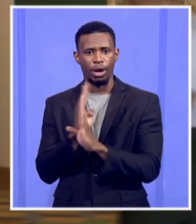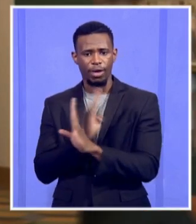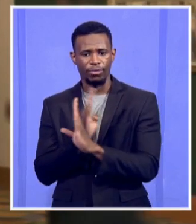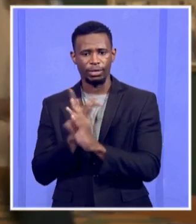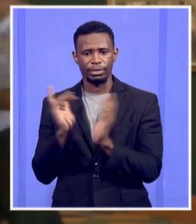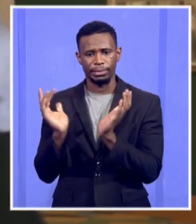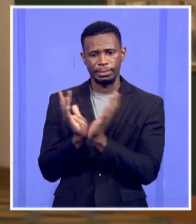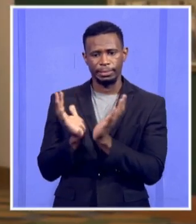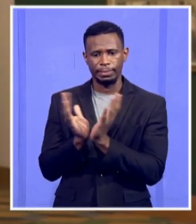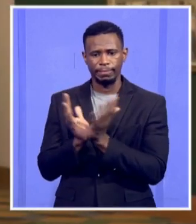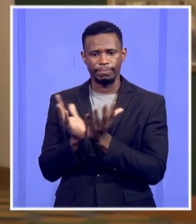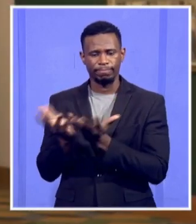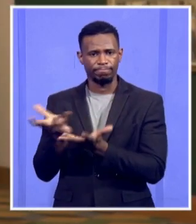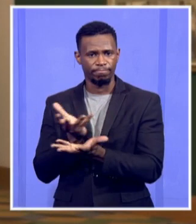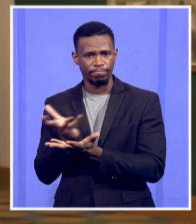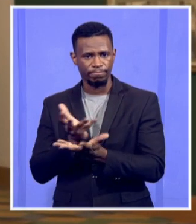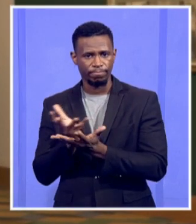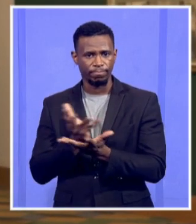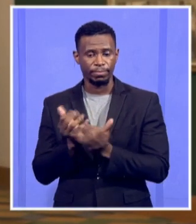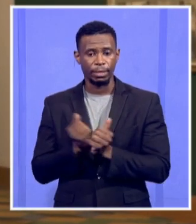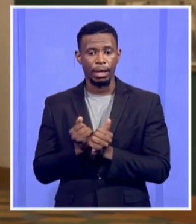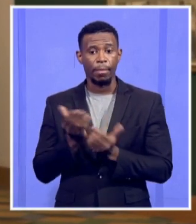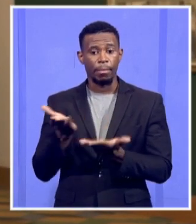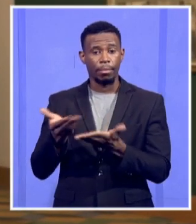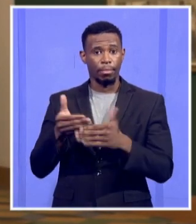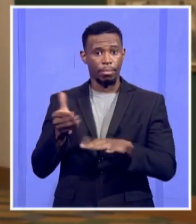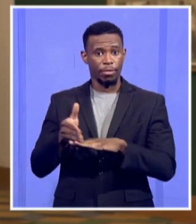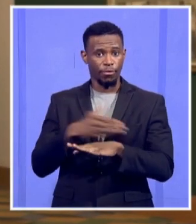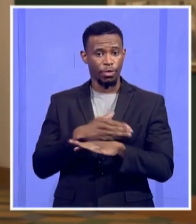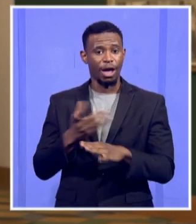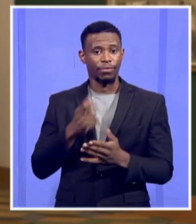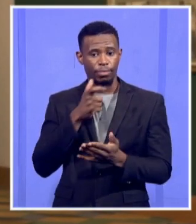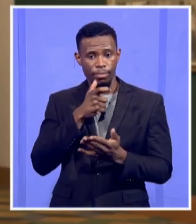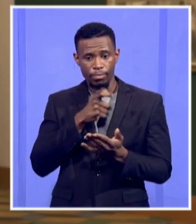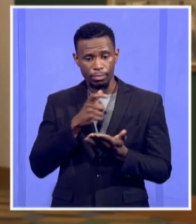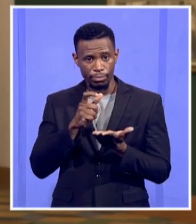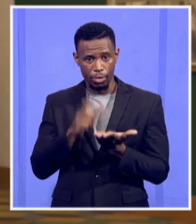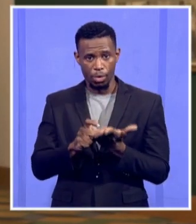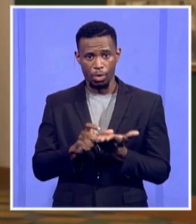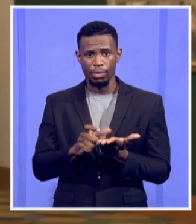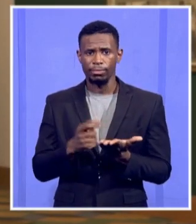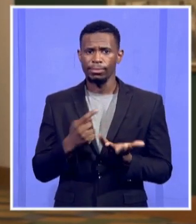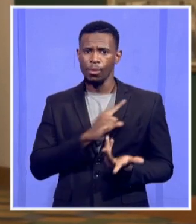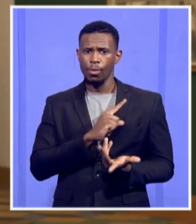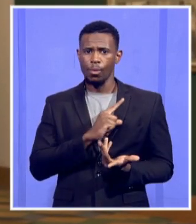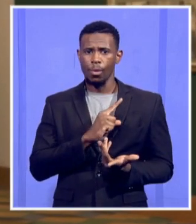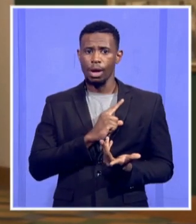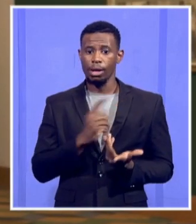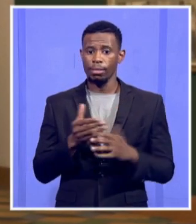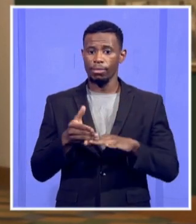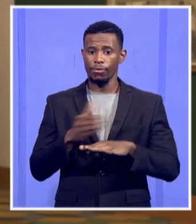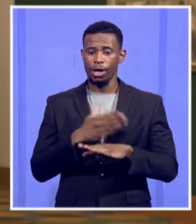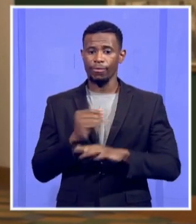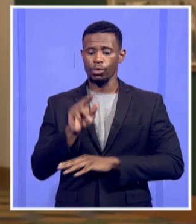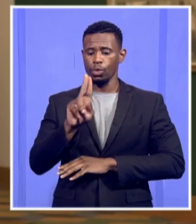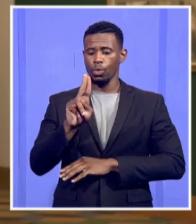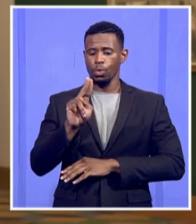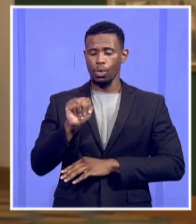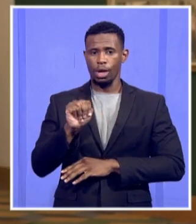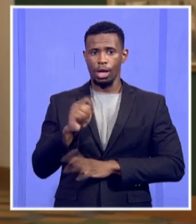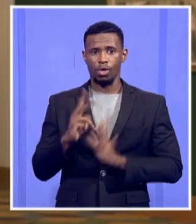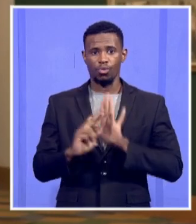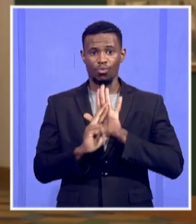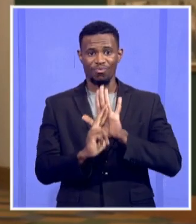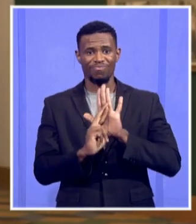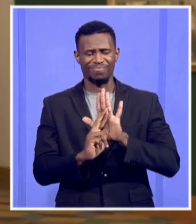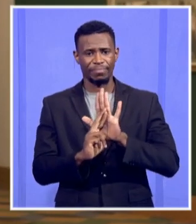they had comments to make, and we heard the United Nations representatives saying that they do